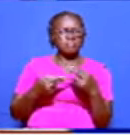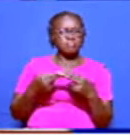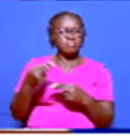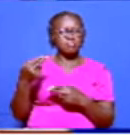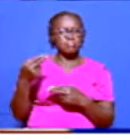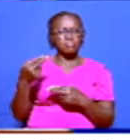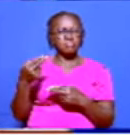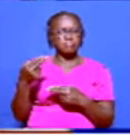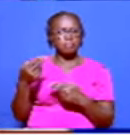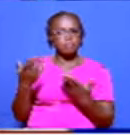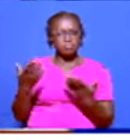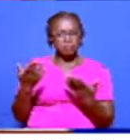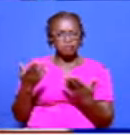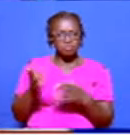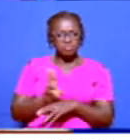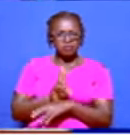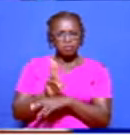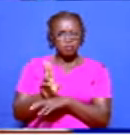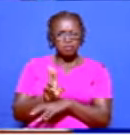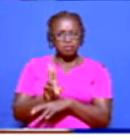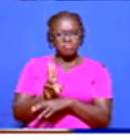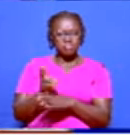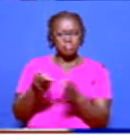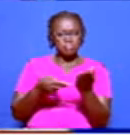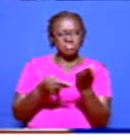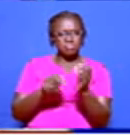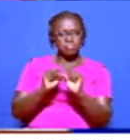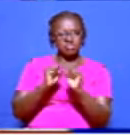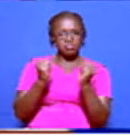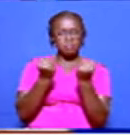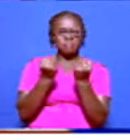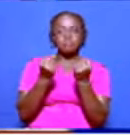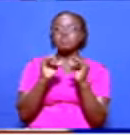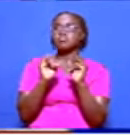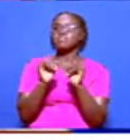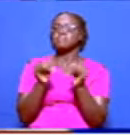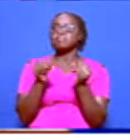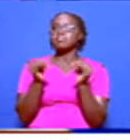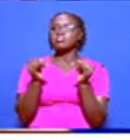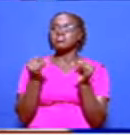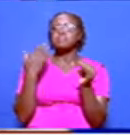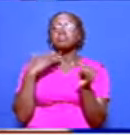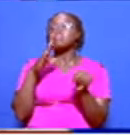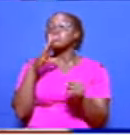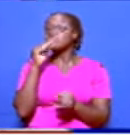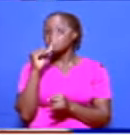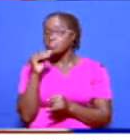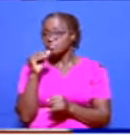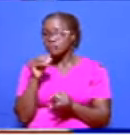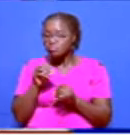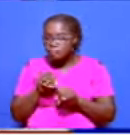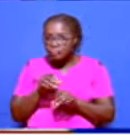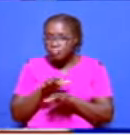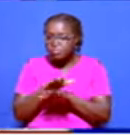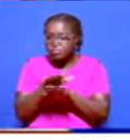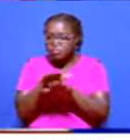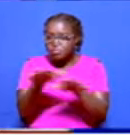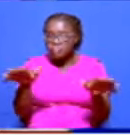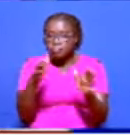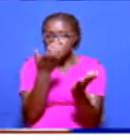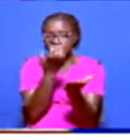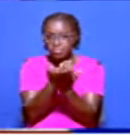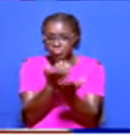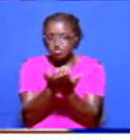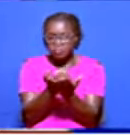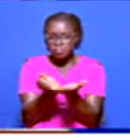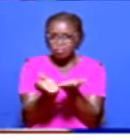use of technology and social media in propagating hate speech. We hope that the evidence that will be